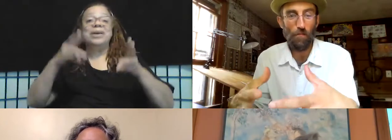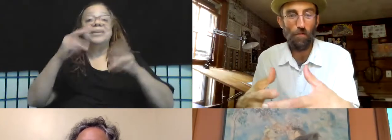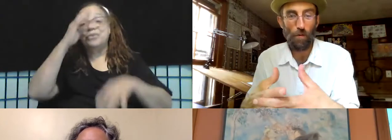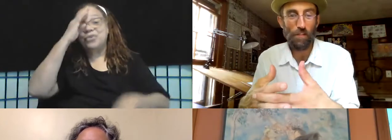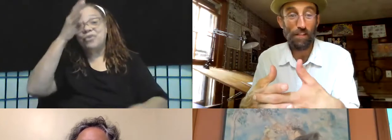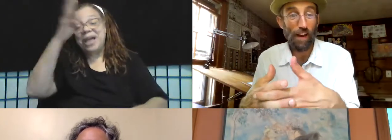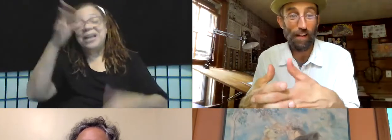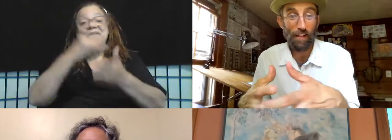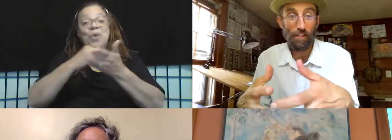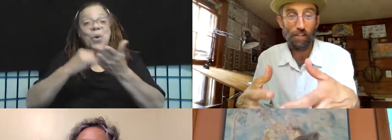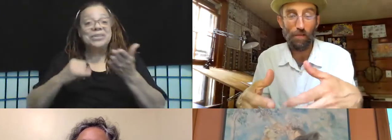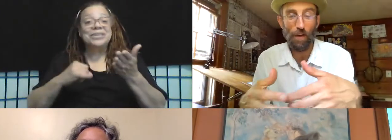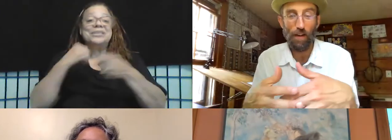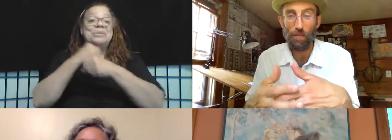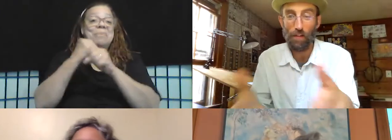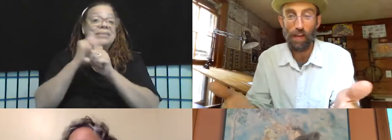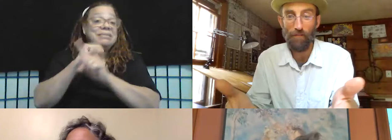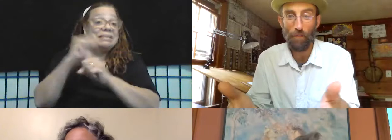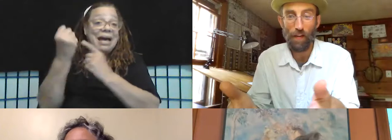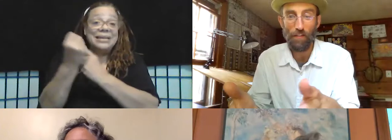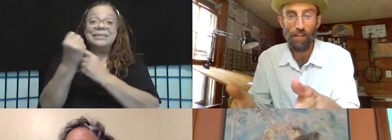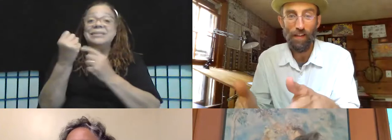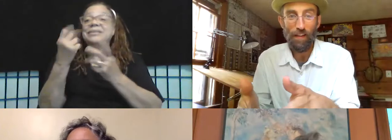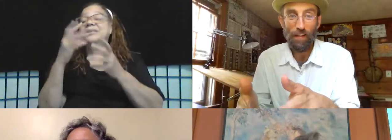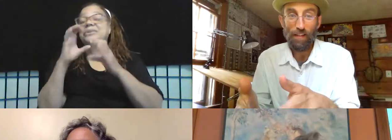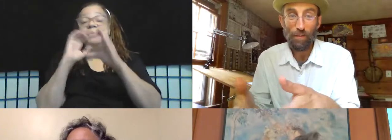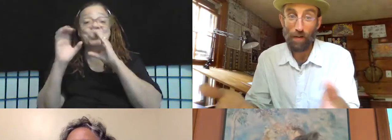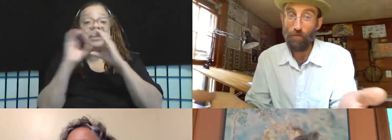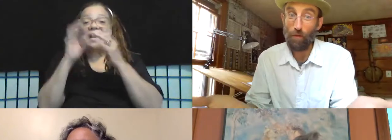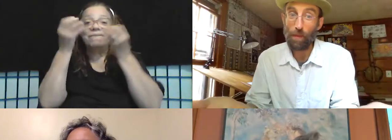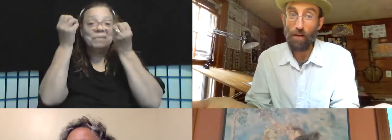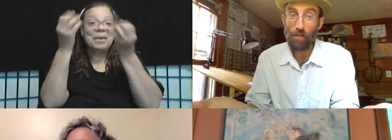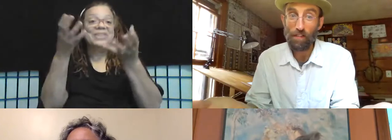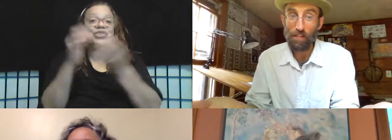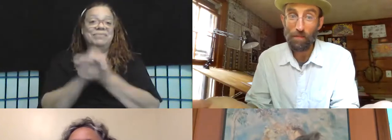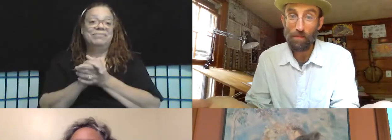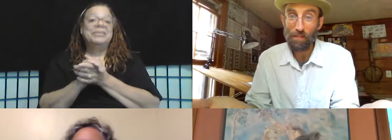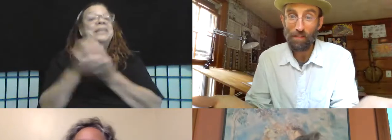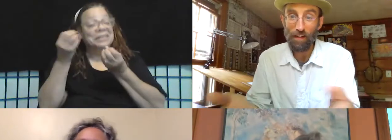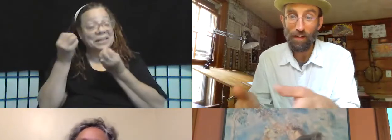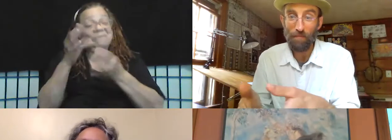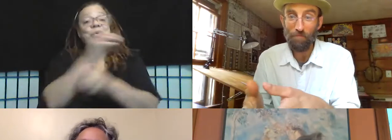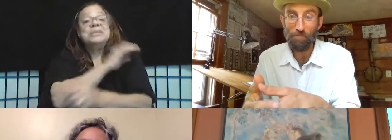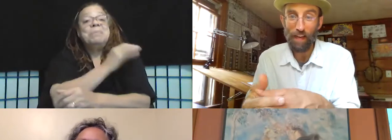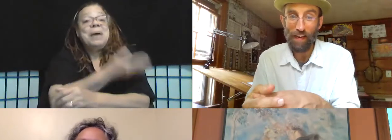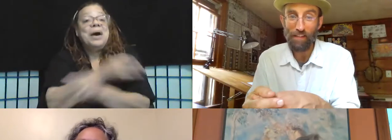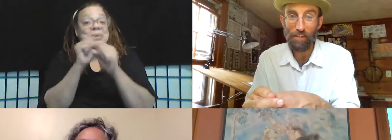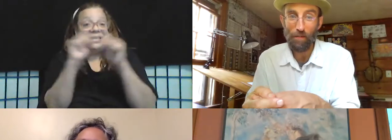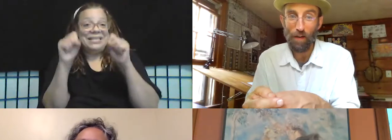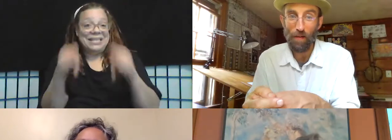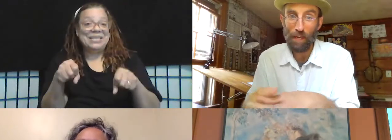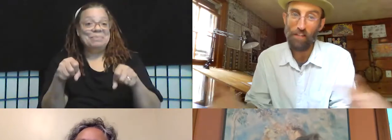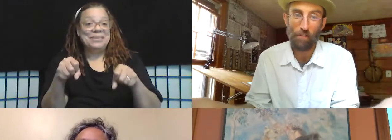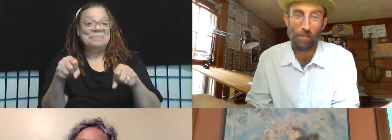arts to forge societies, to communicate information, to reinforce power systems,